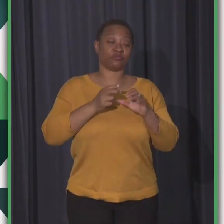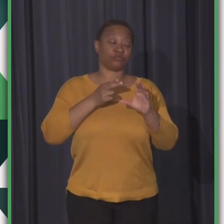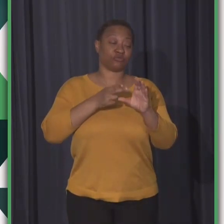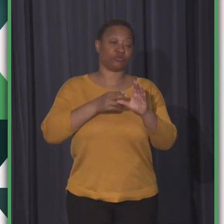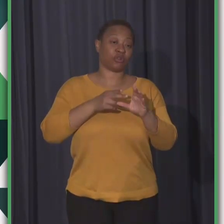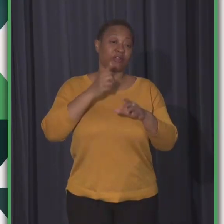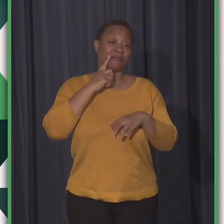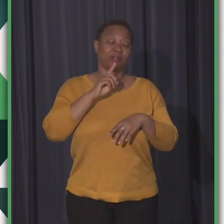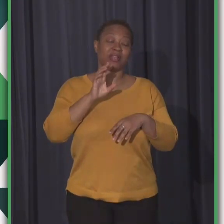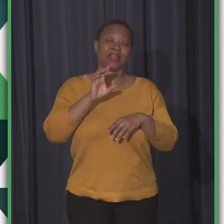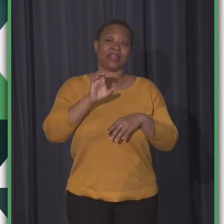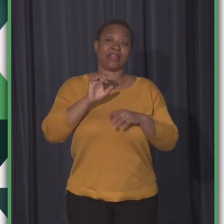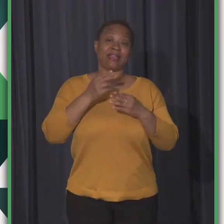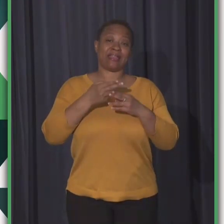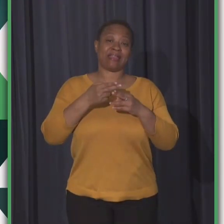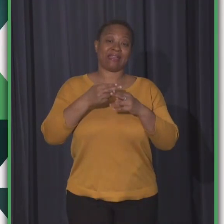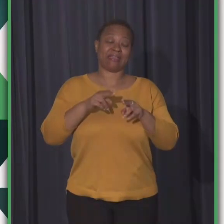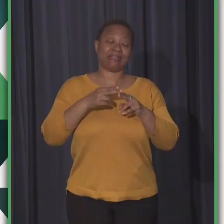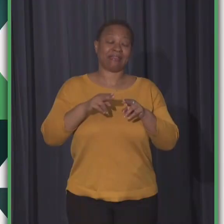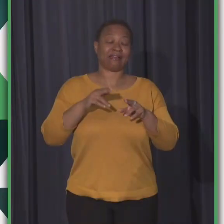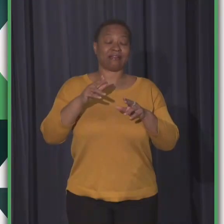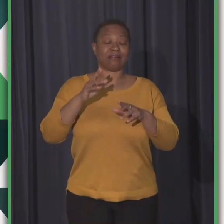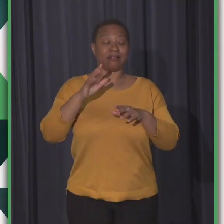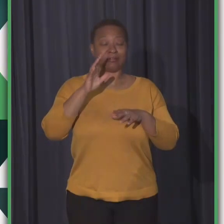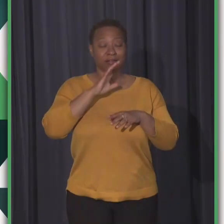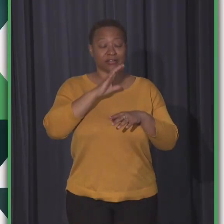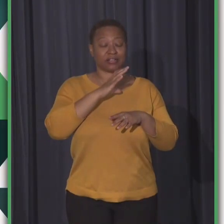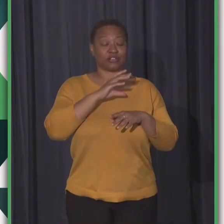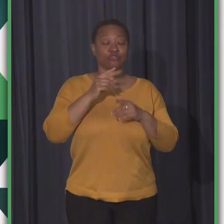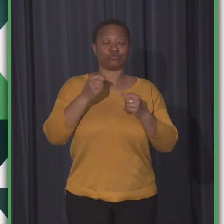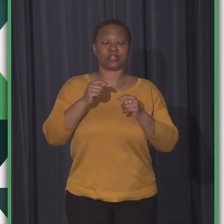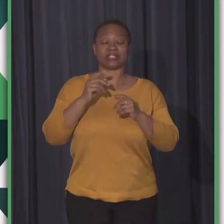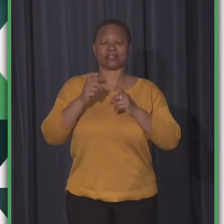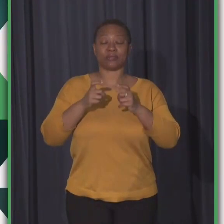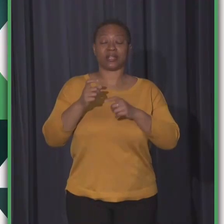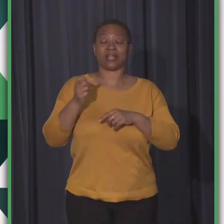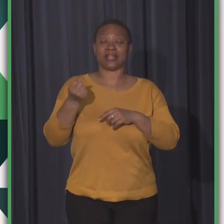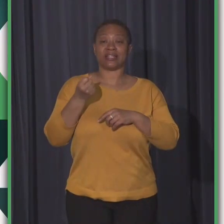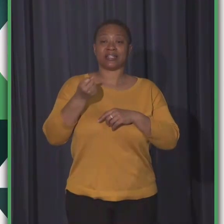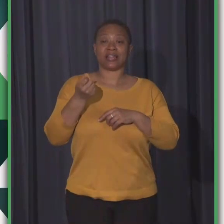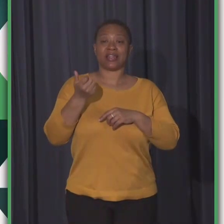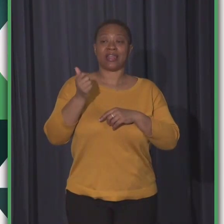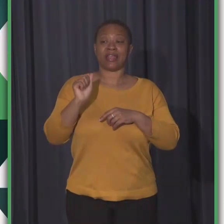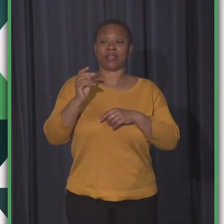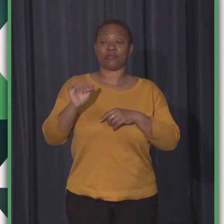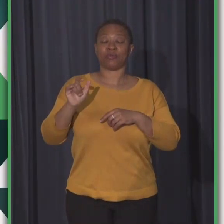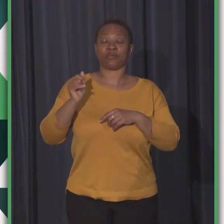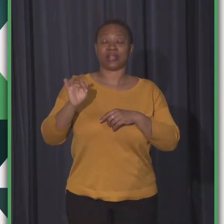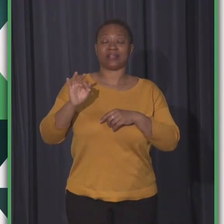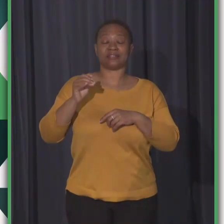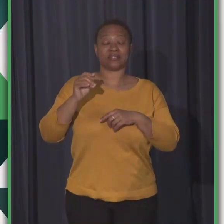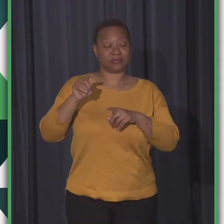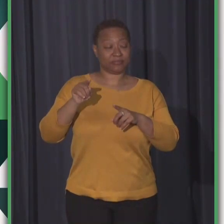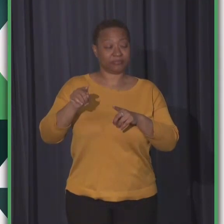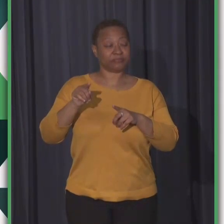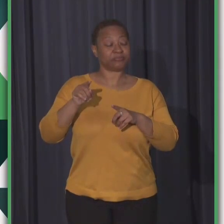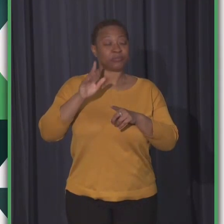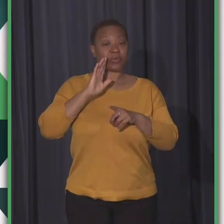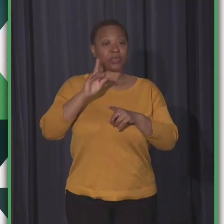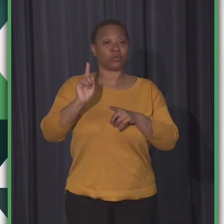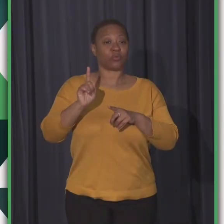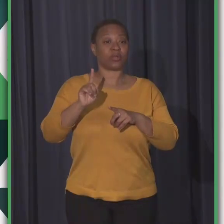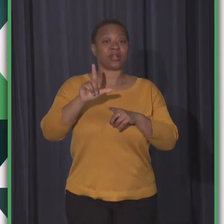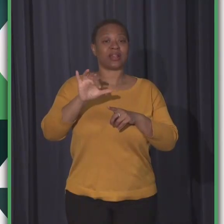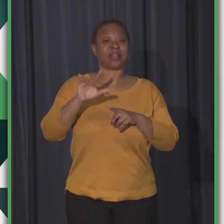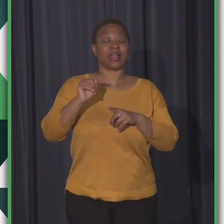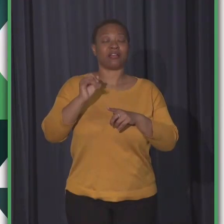for egg hunting, toy games, and prizes. On Saturday, April 19th, the 10th precinct will be hosting an Easter egg hunt at the Light of the